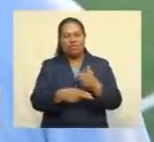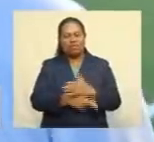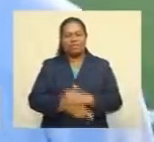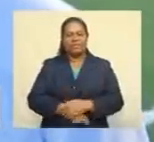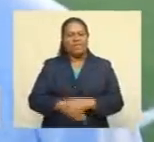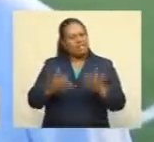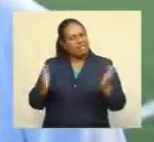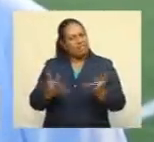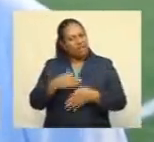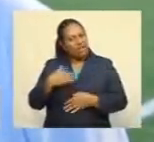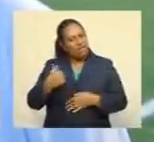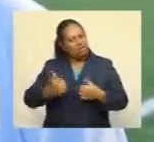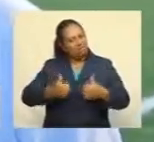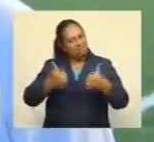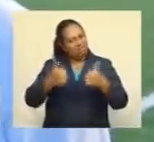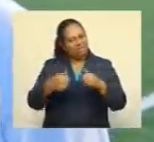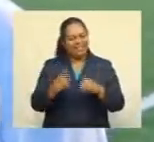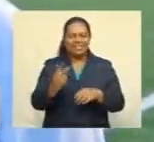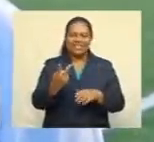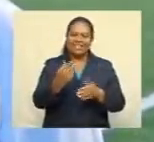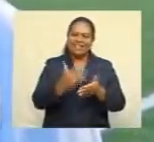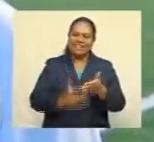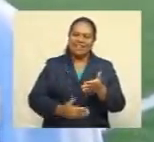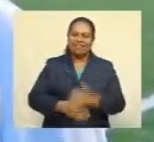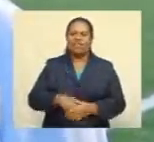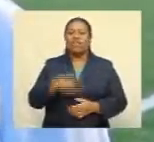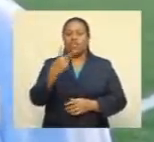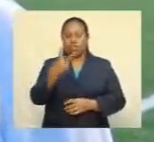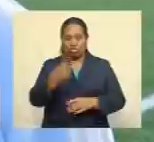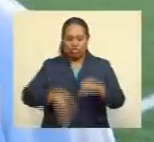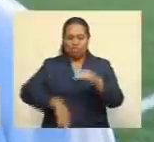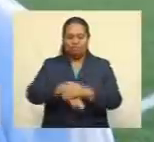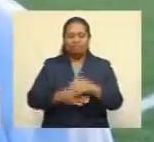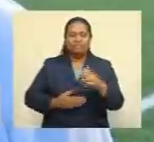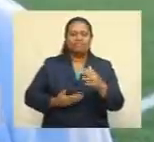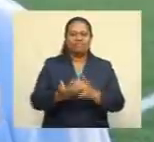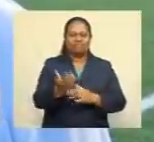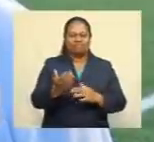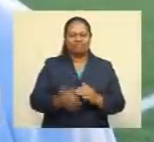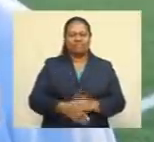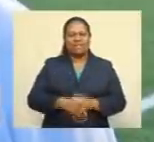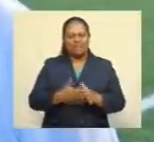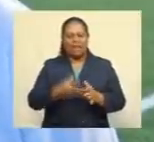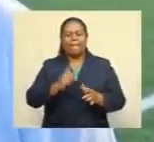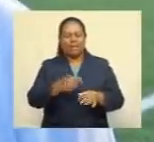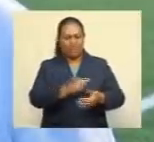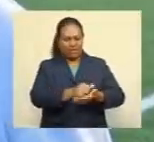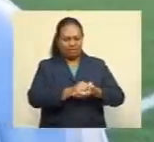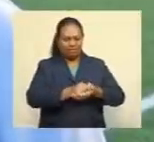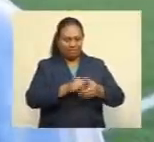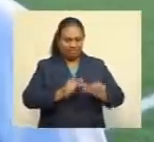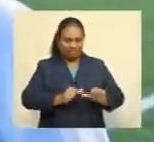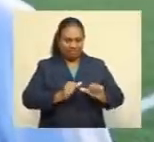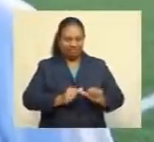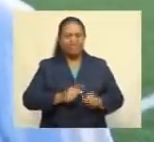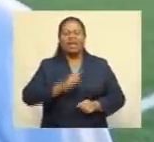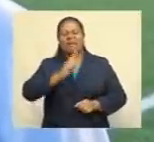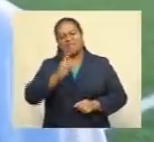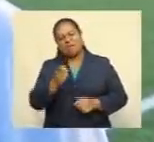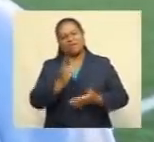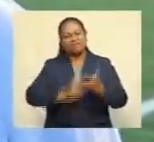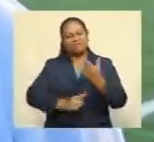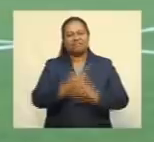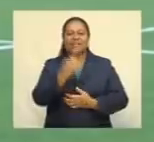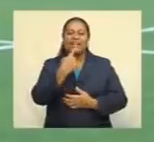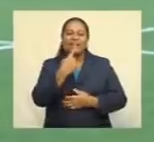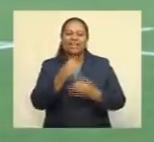second half. We went up by 2 goals, but then we started to maintain our defending, but unfortunately that red card maybe changed the game